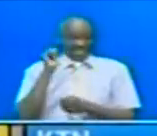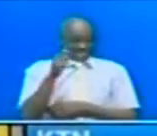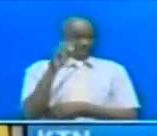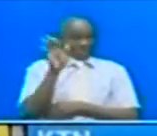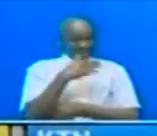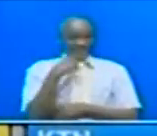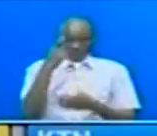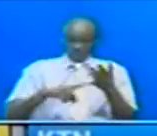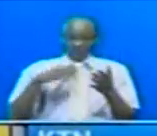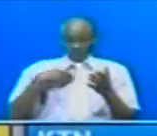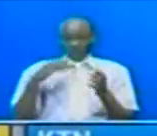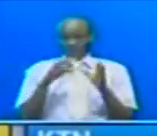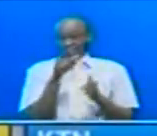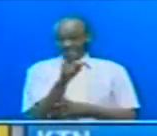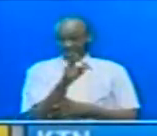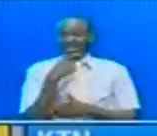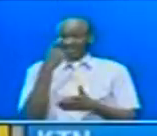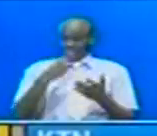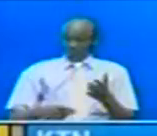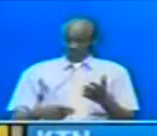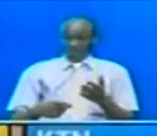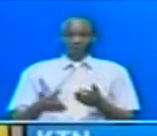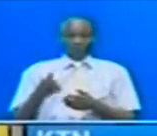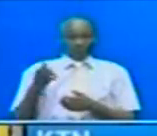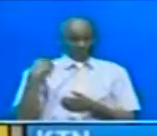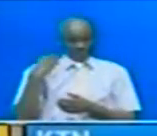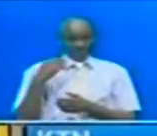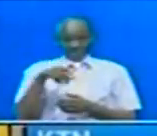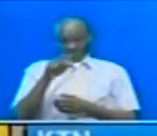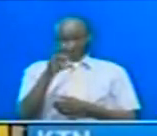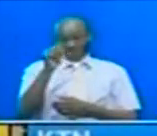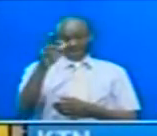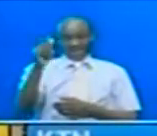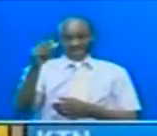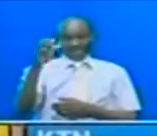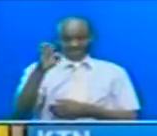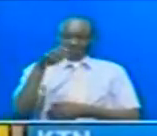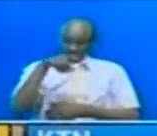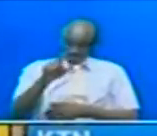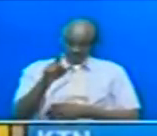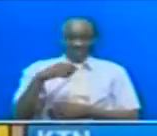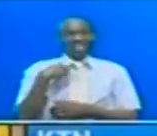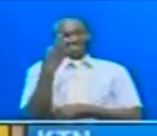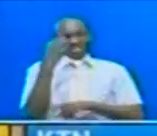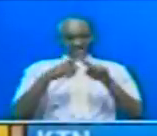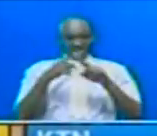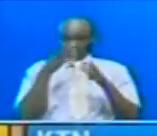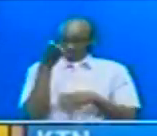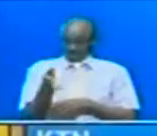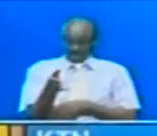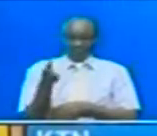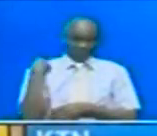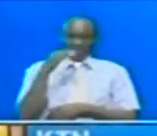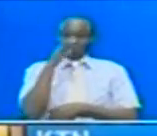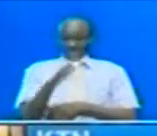in a circular from the company, indicates that Marende will assume office as of January 5th to serve a three-year term. His appointment